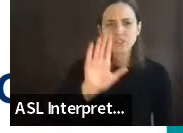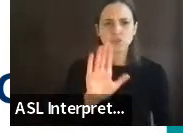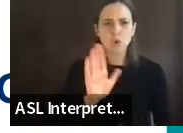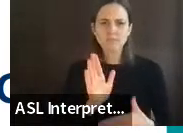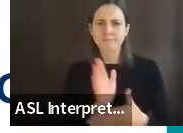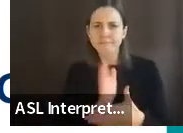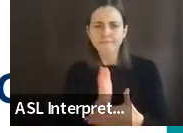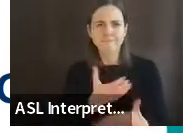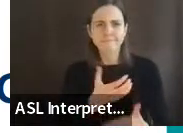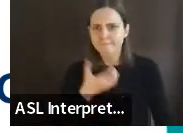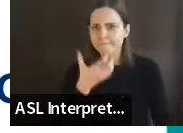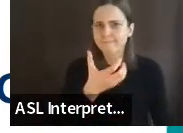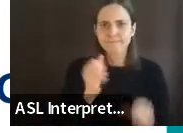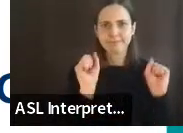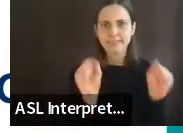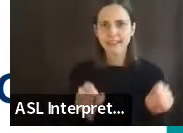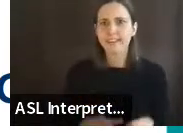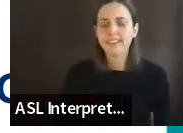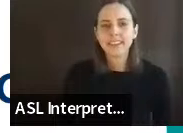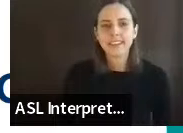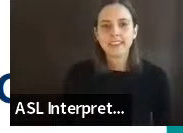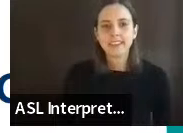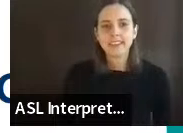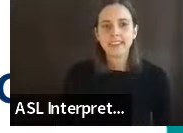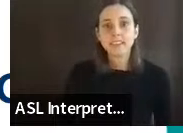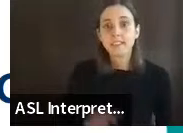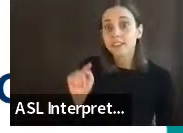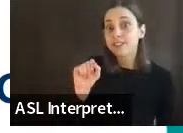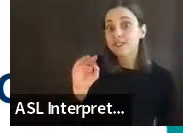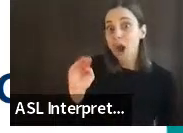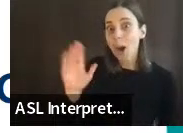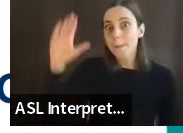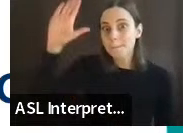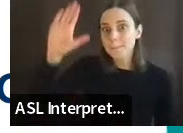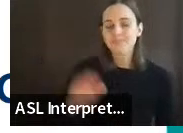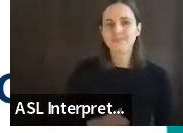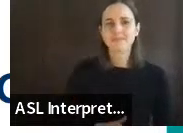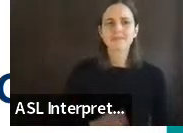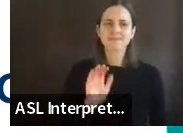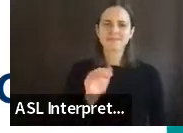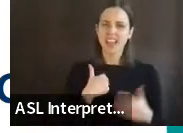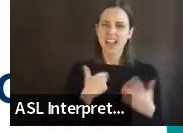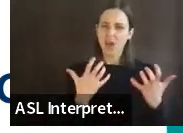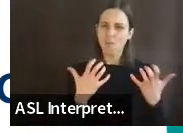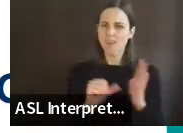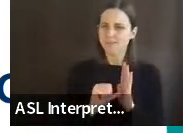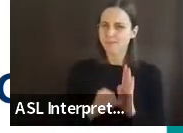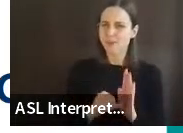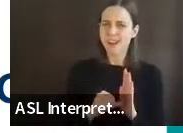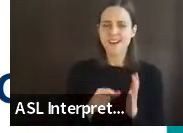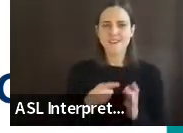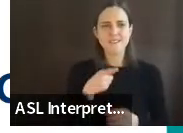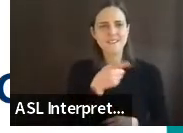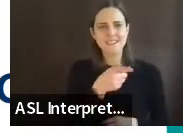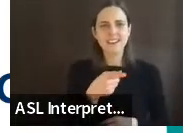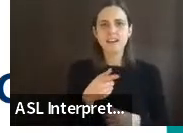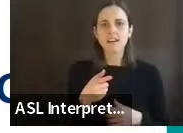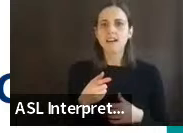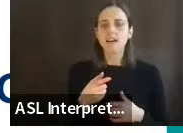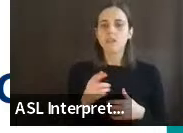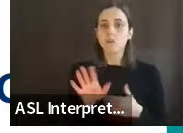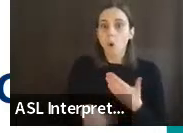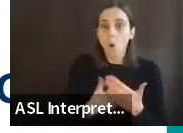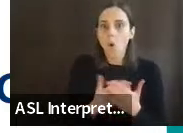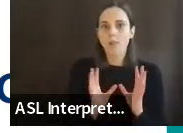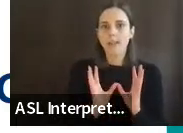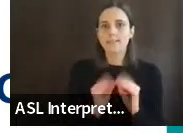Tom. I just want to point out that in all the discussions I have, whether it be the people that live here or the